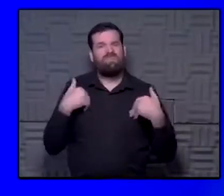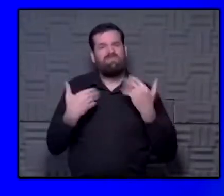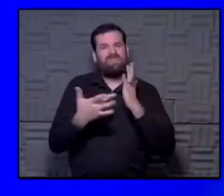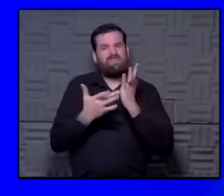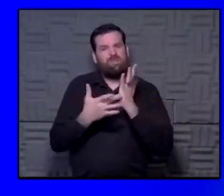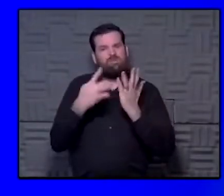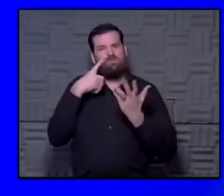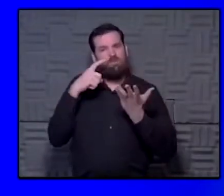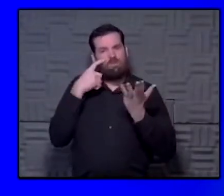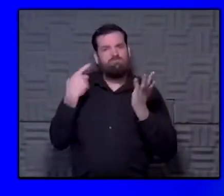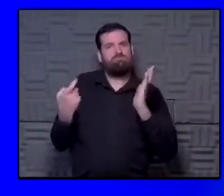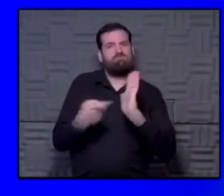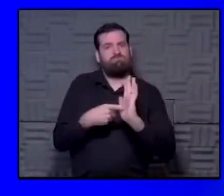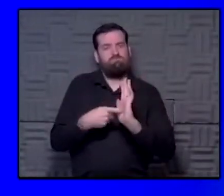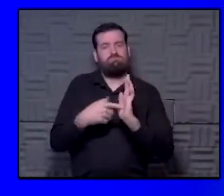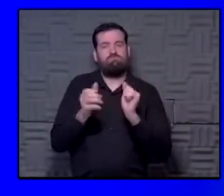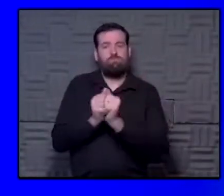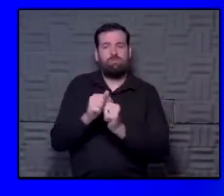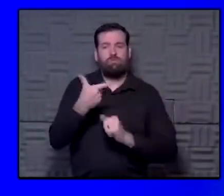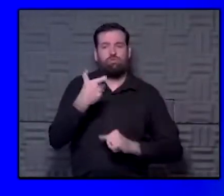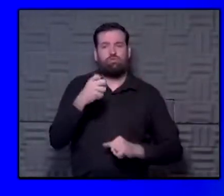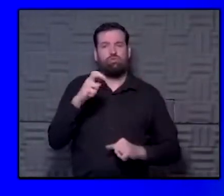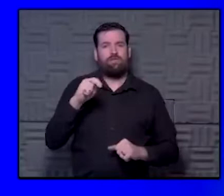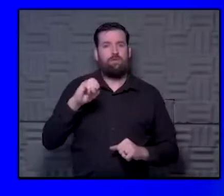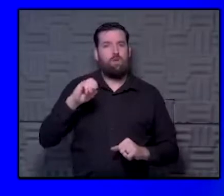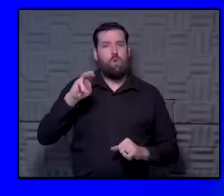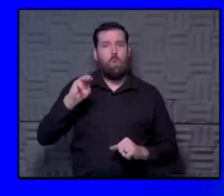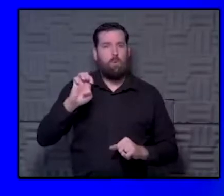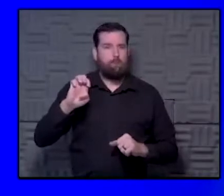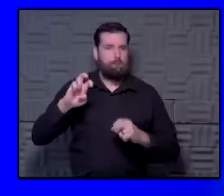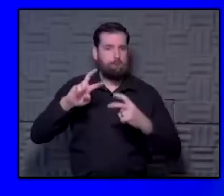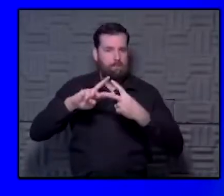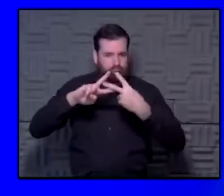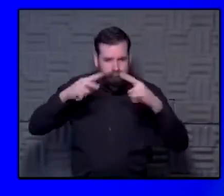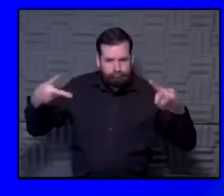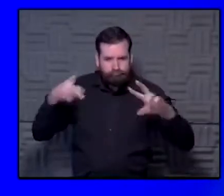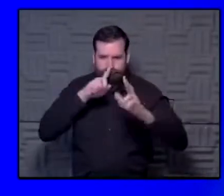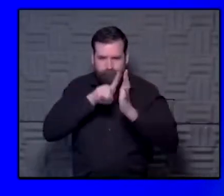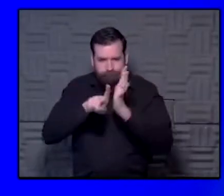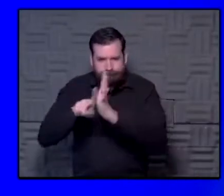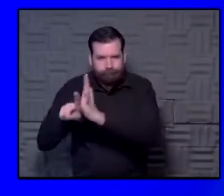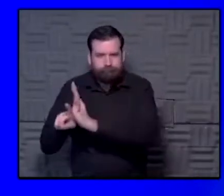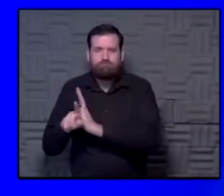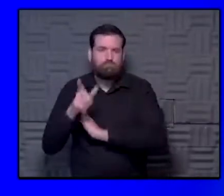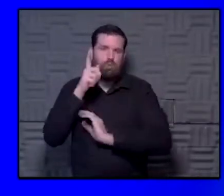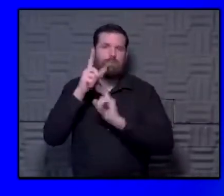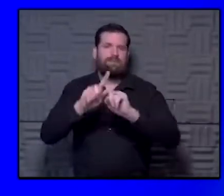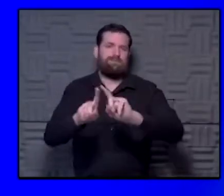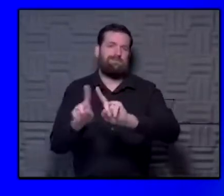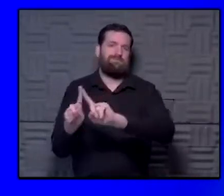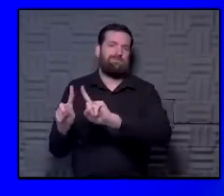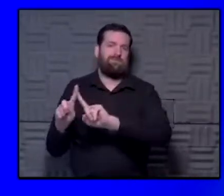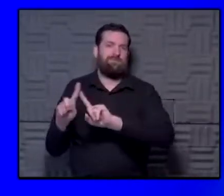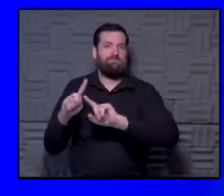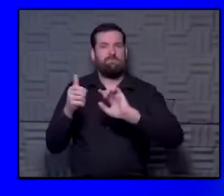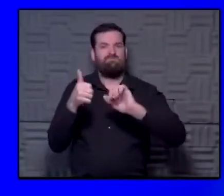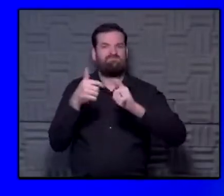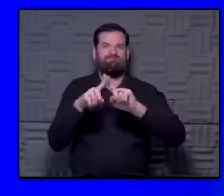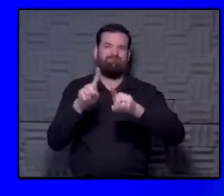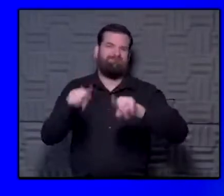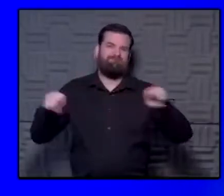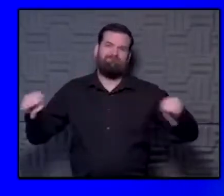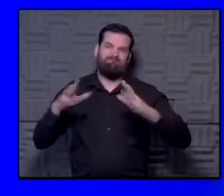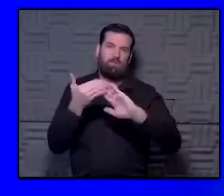to detect them with the genome sequencing. And so I think those will be different in any certain population or community as